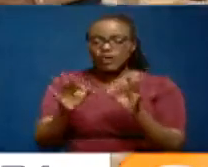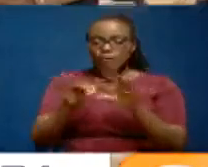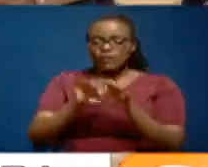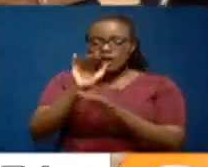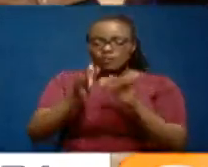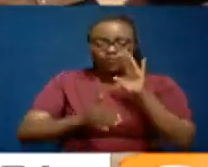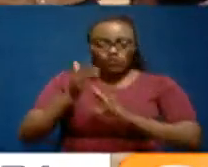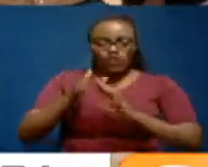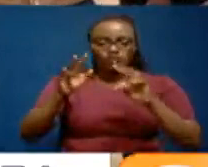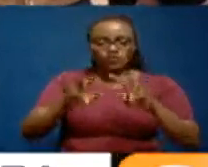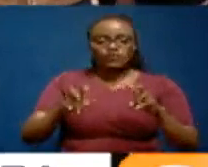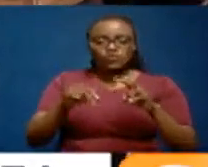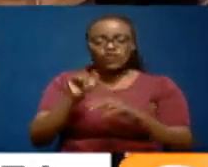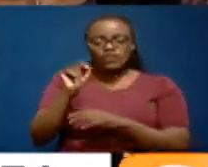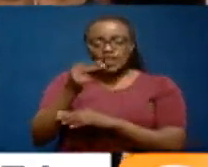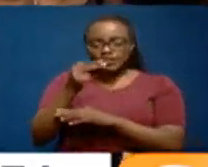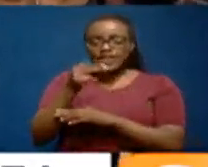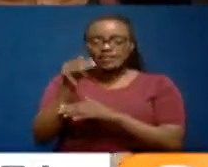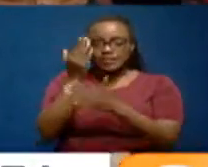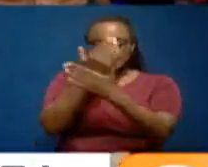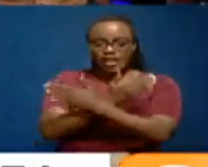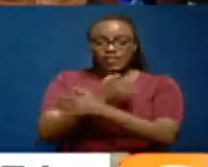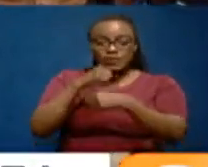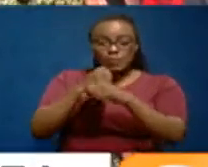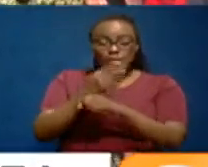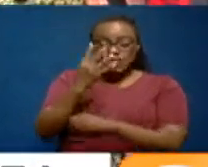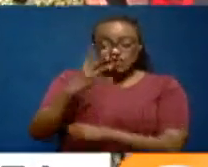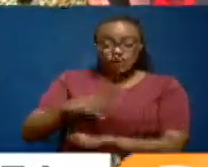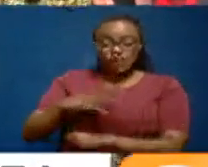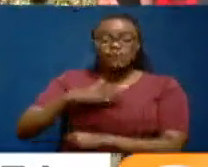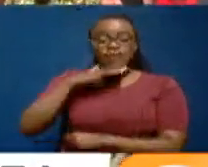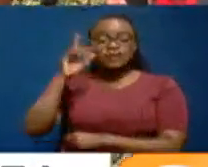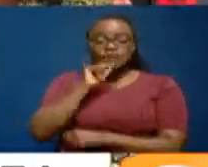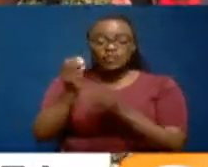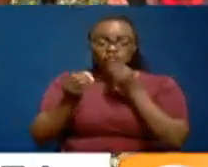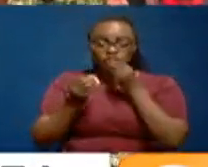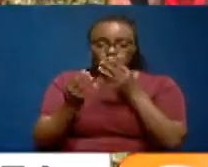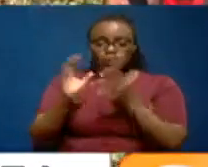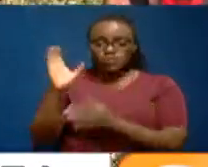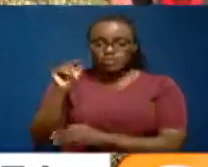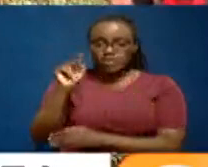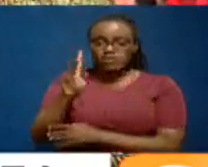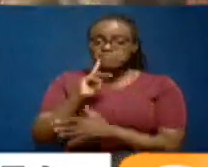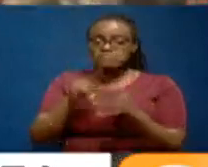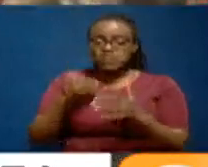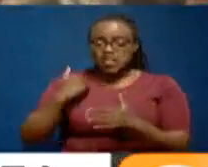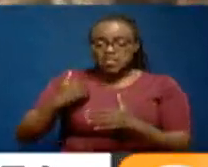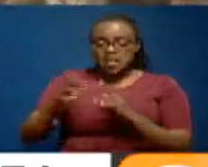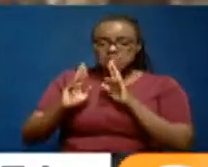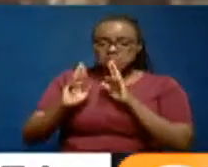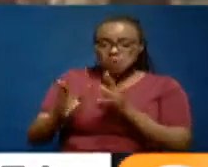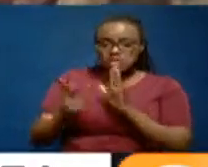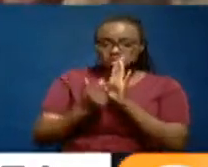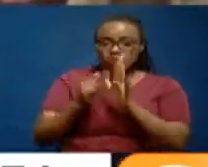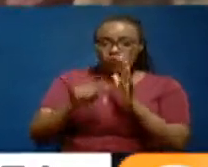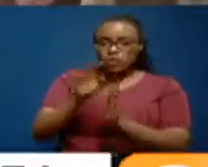speedy investigations into Thursday night's incident that left the four dead. Sources intimated to Citizen TV that the autopsy report